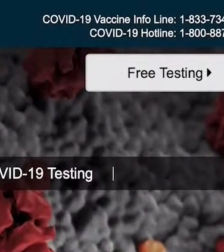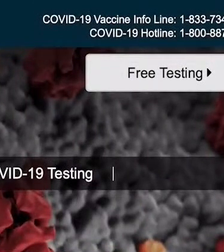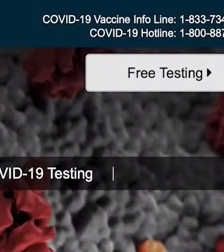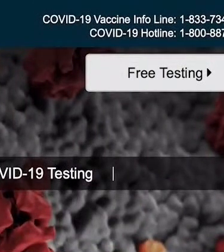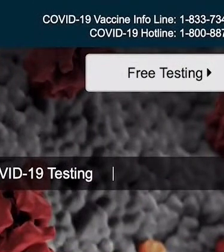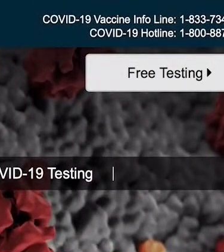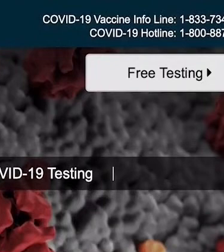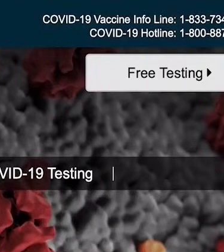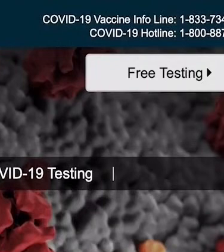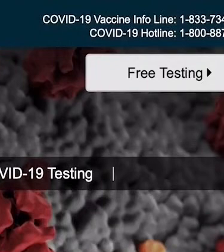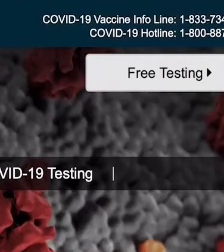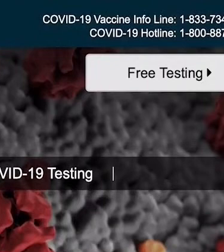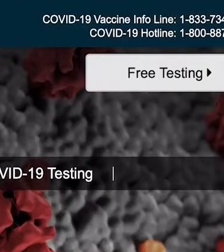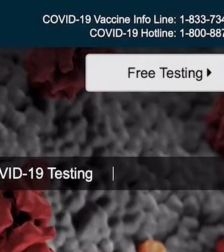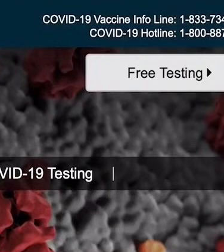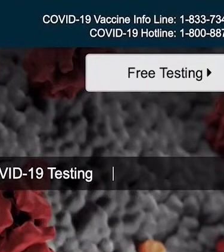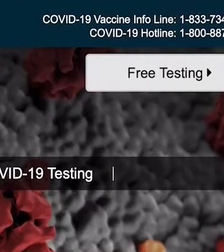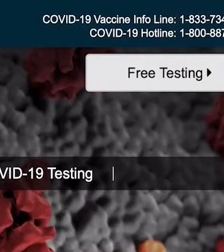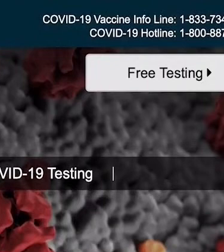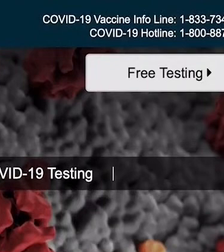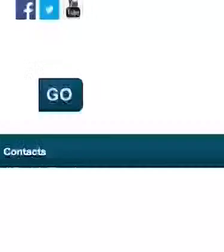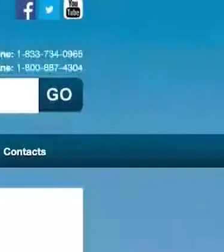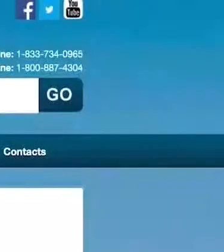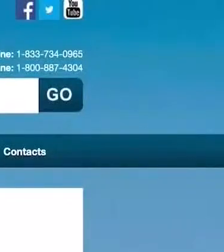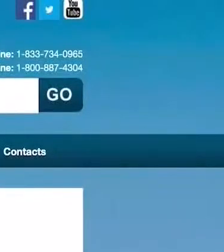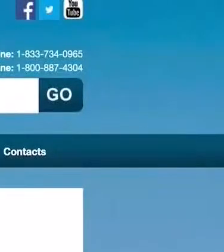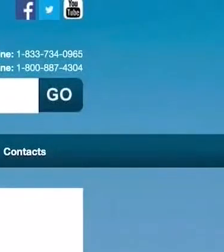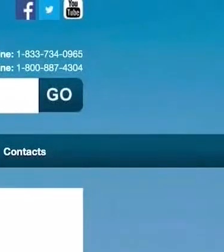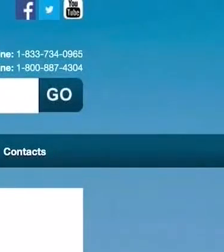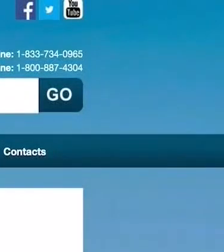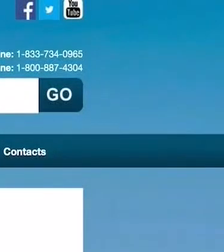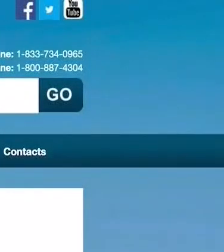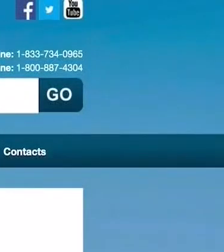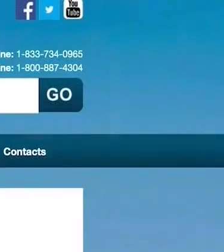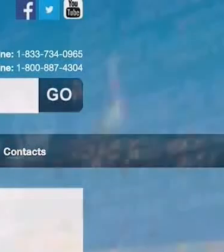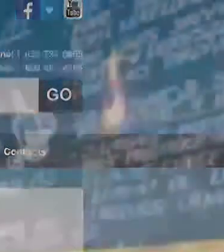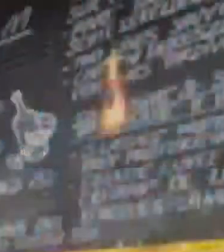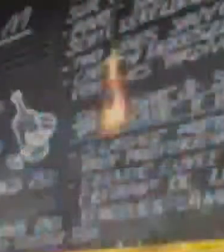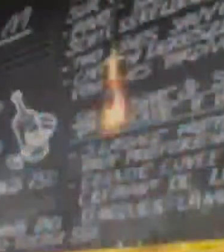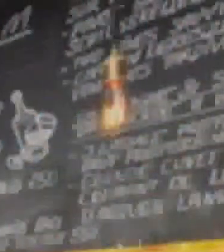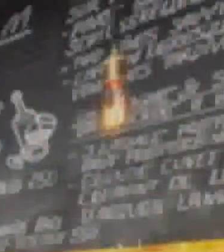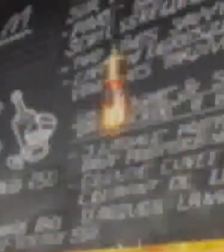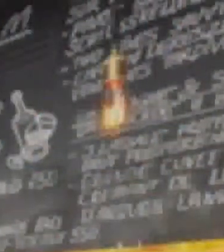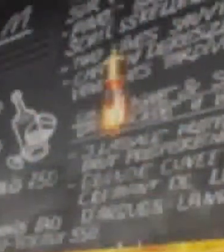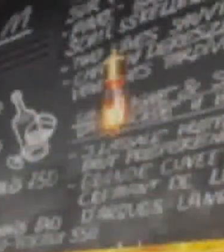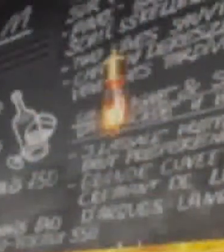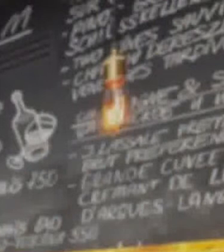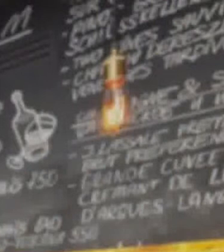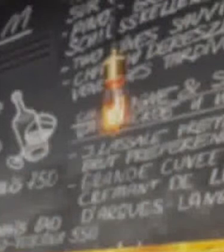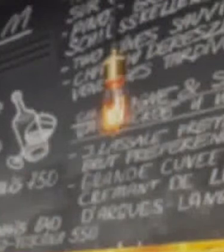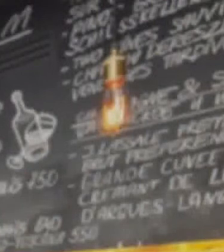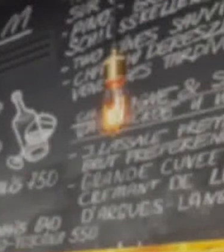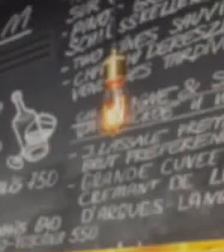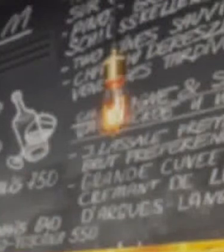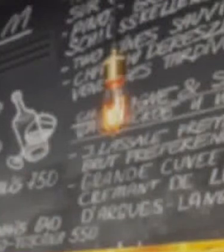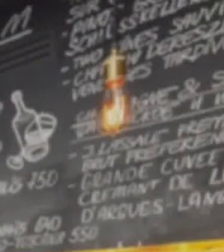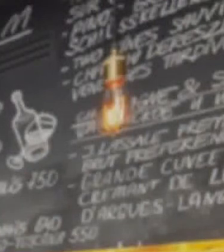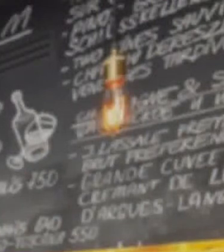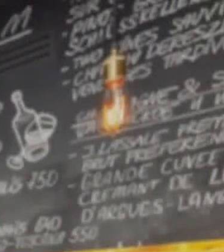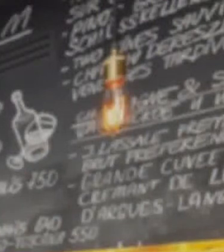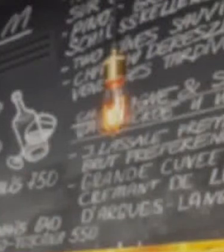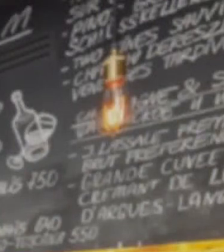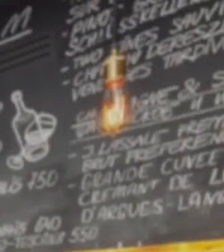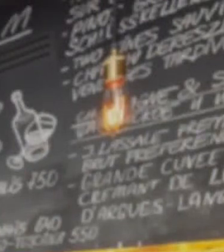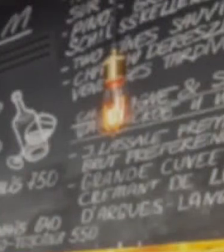vaccine.wv.gov. So please get vaccinated, wash your hands, and stay home when you're sick, and we can keep our bars and restaurants open at